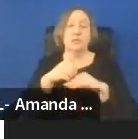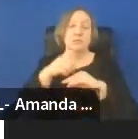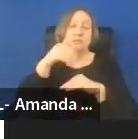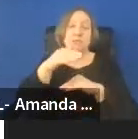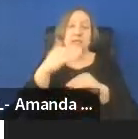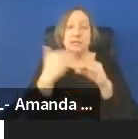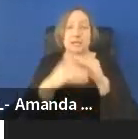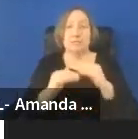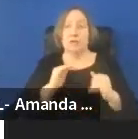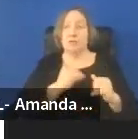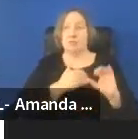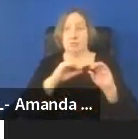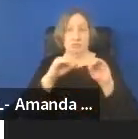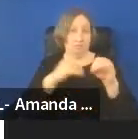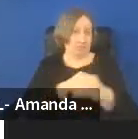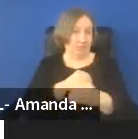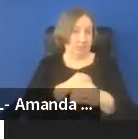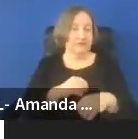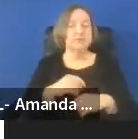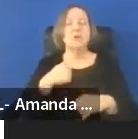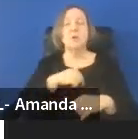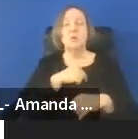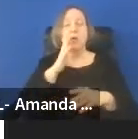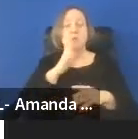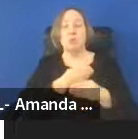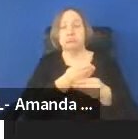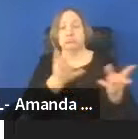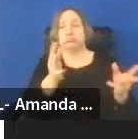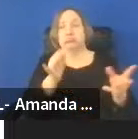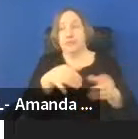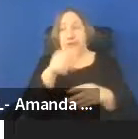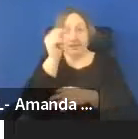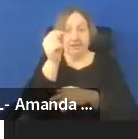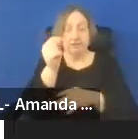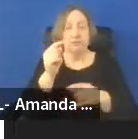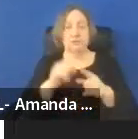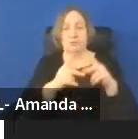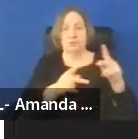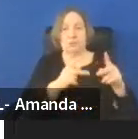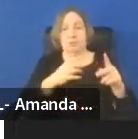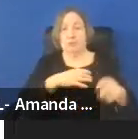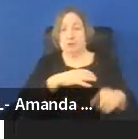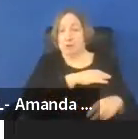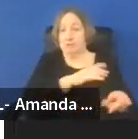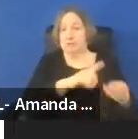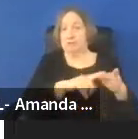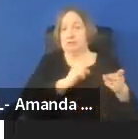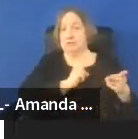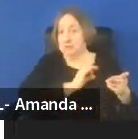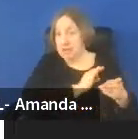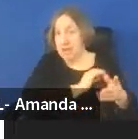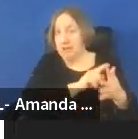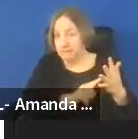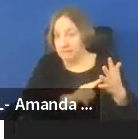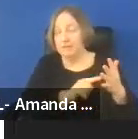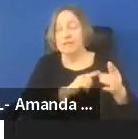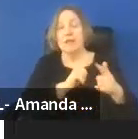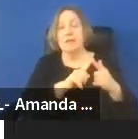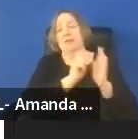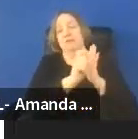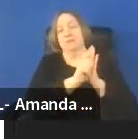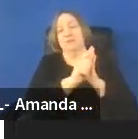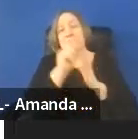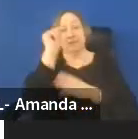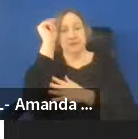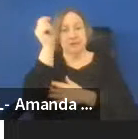to our office and we will distribute that testimony to members of council and their staff. And then the written